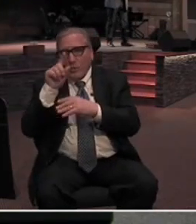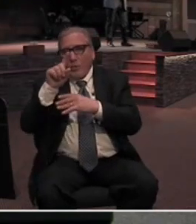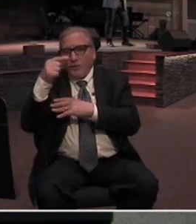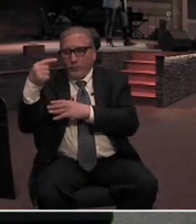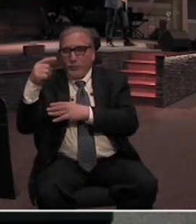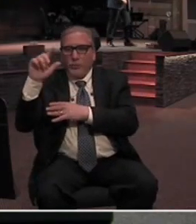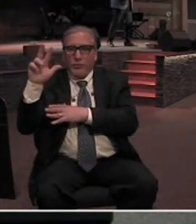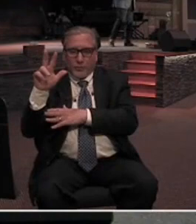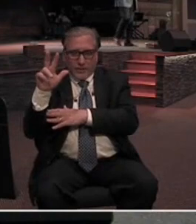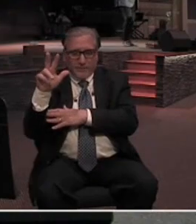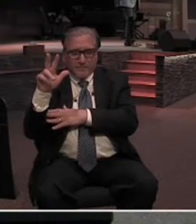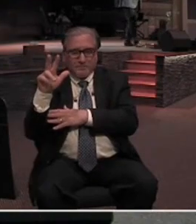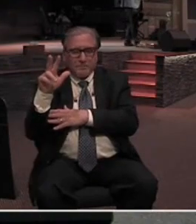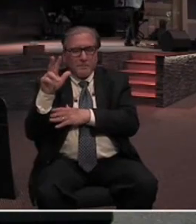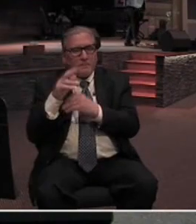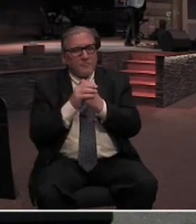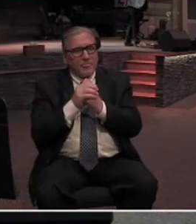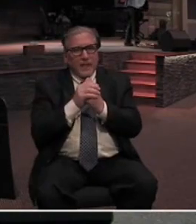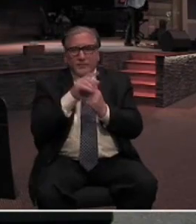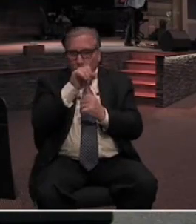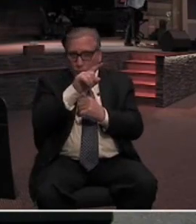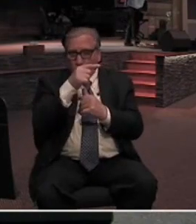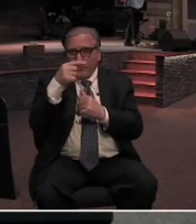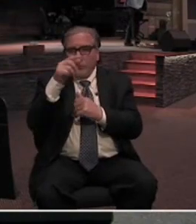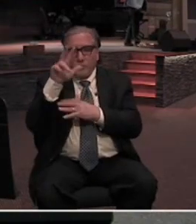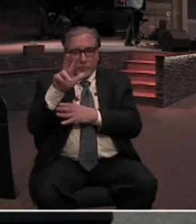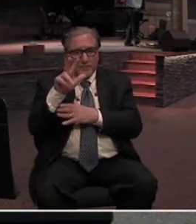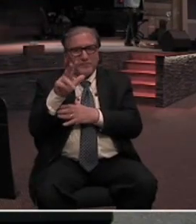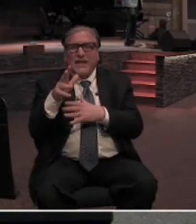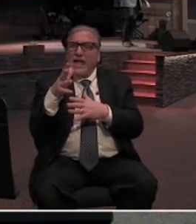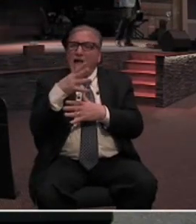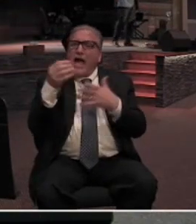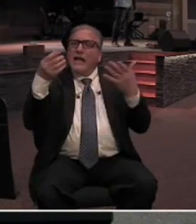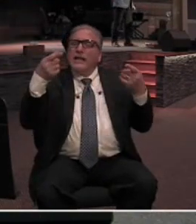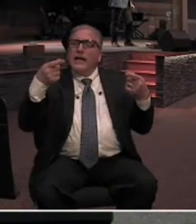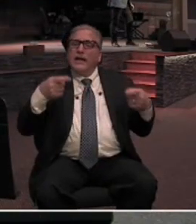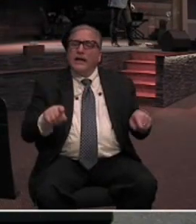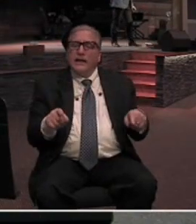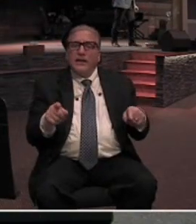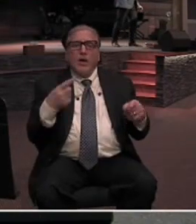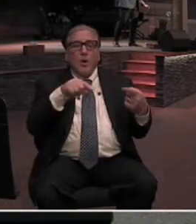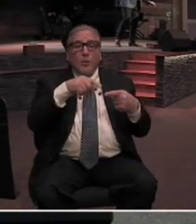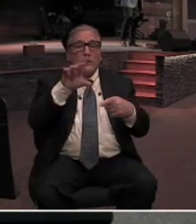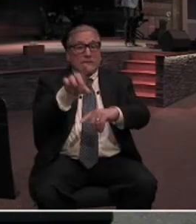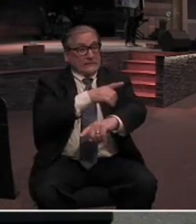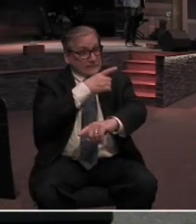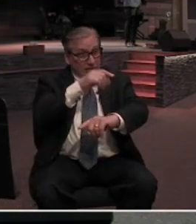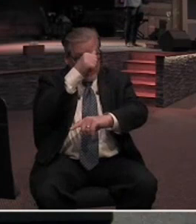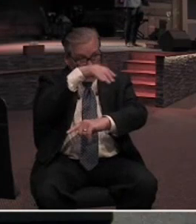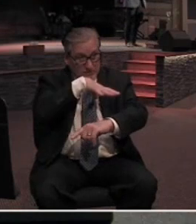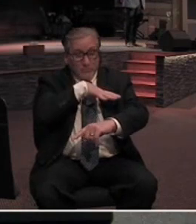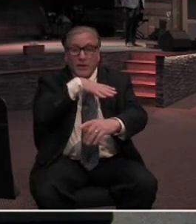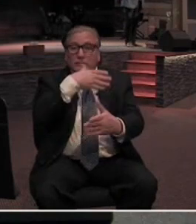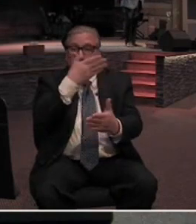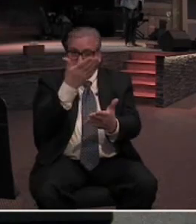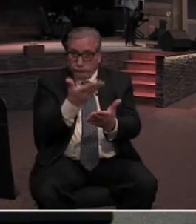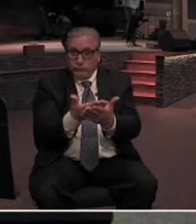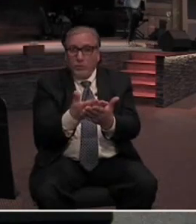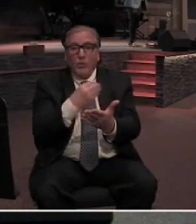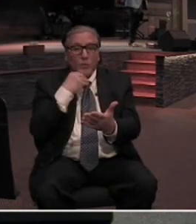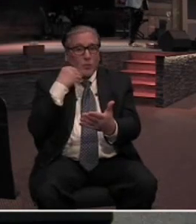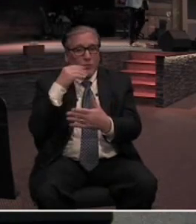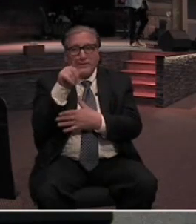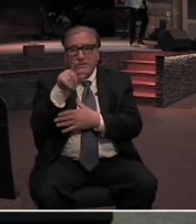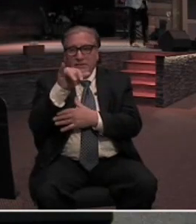head through these verses. Let's do 1 through 3 together. And it came to pass when David and his men were come to Ziklag, finally